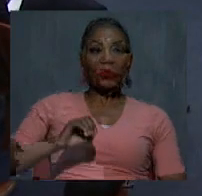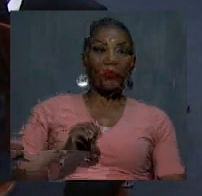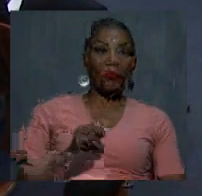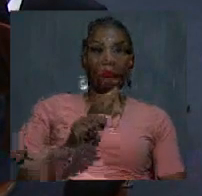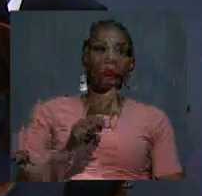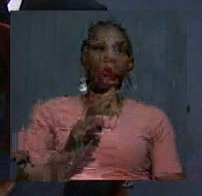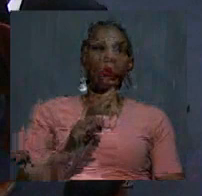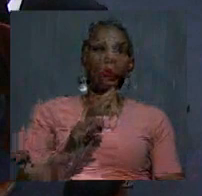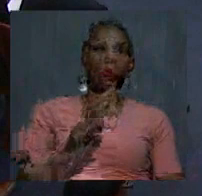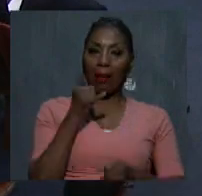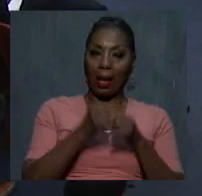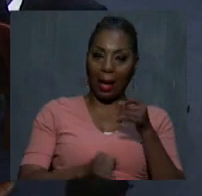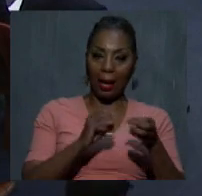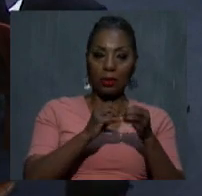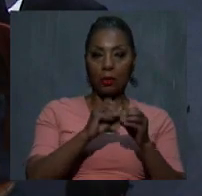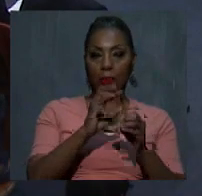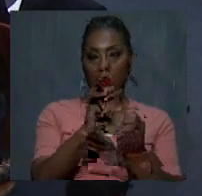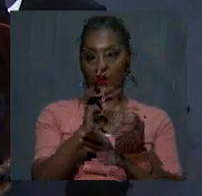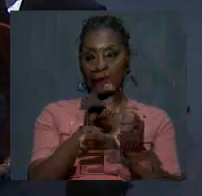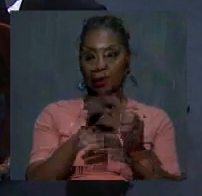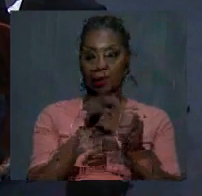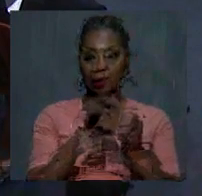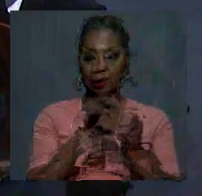and my other mayors